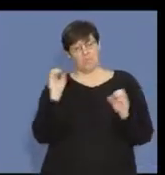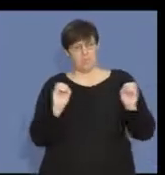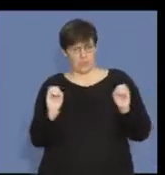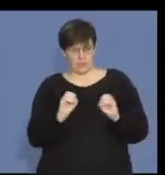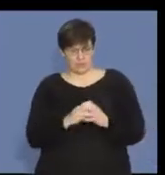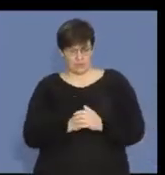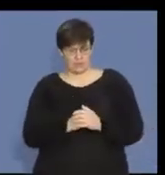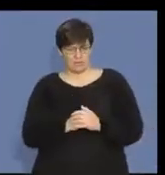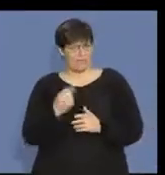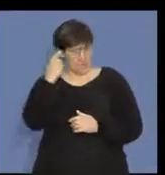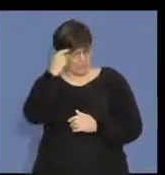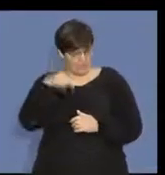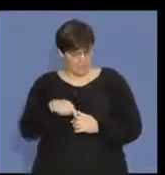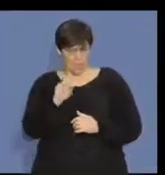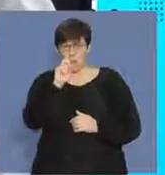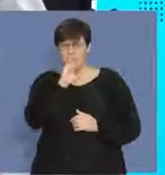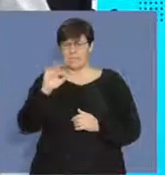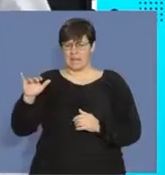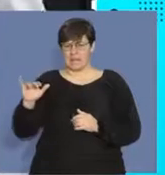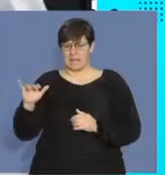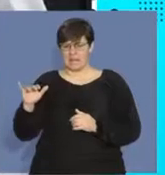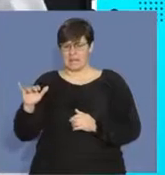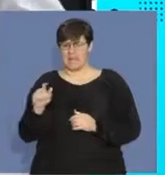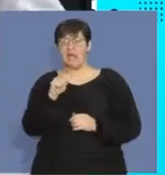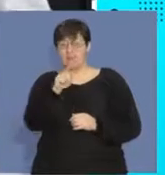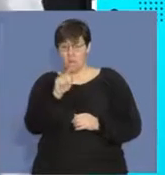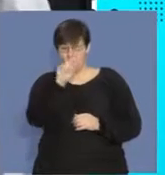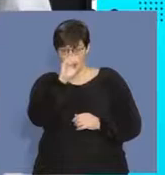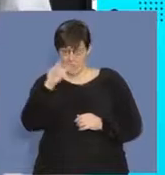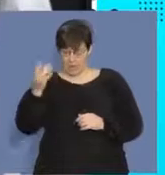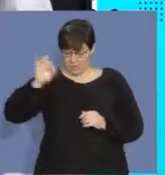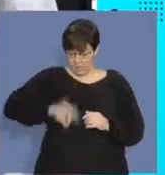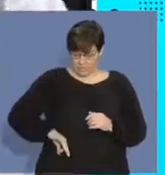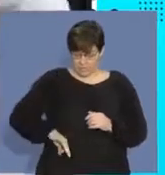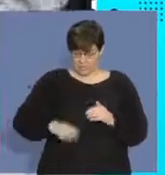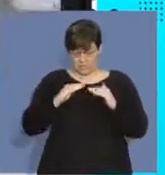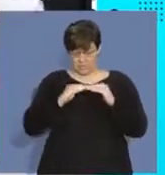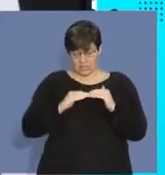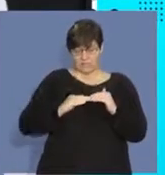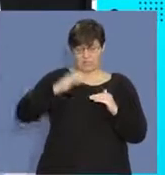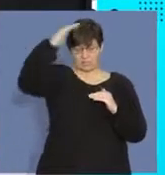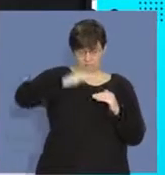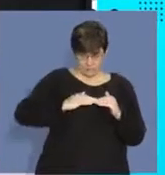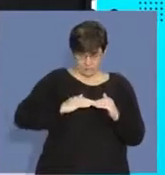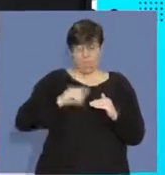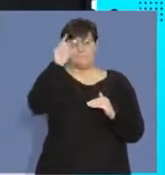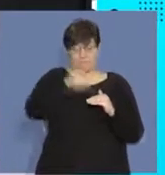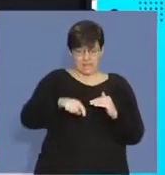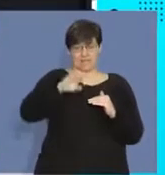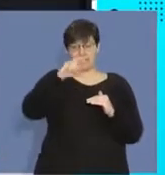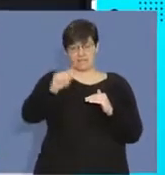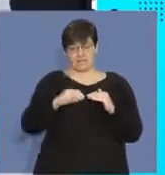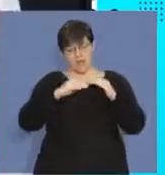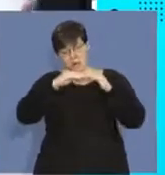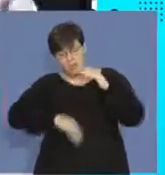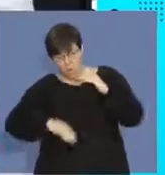time to time, but I think currently it's about R1 million, where it is compulsory to register. Below R1 million, you can